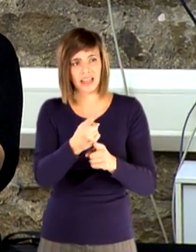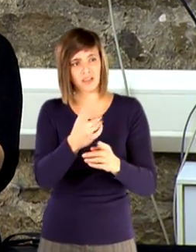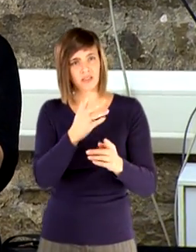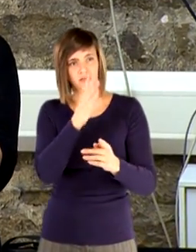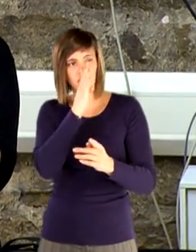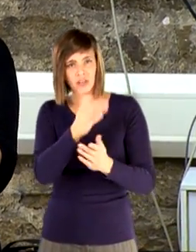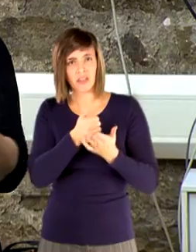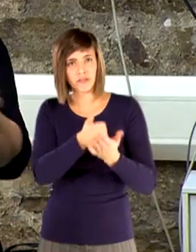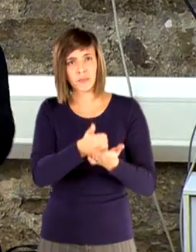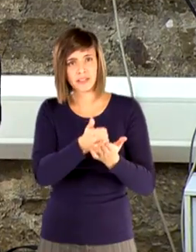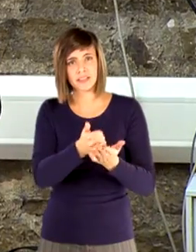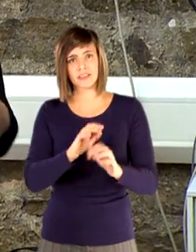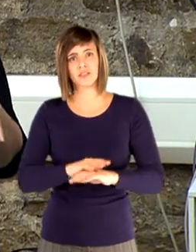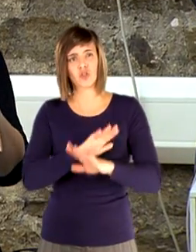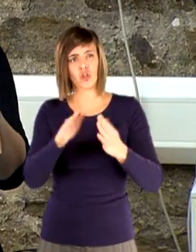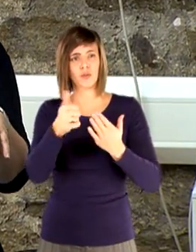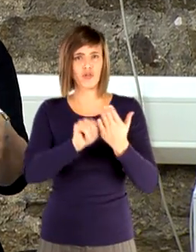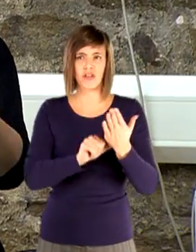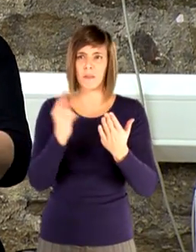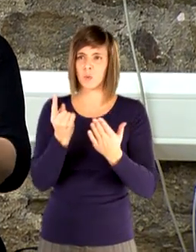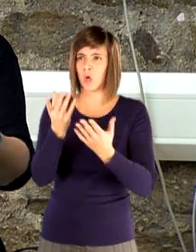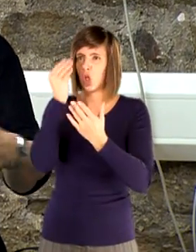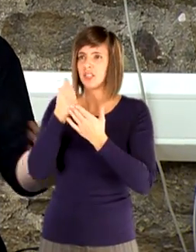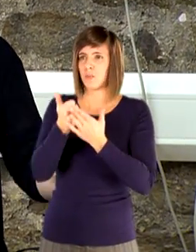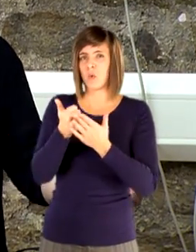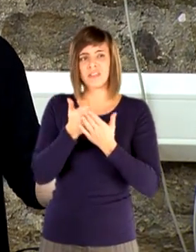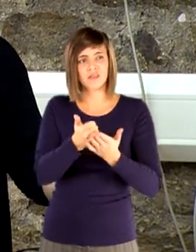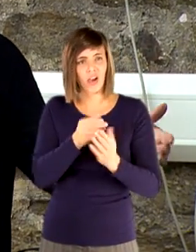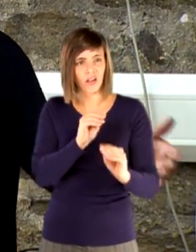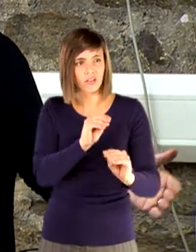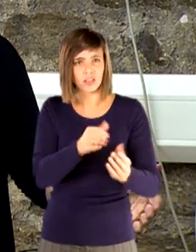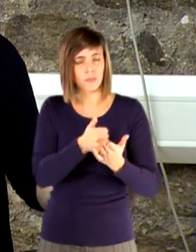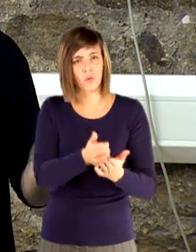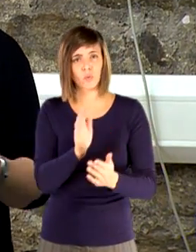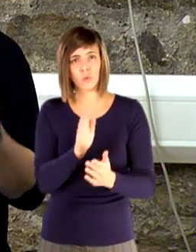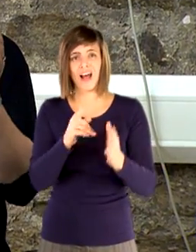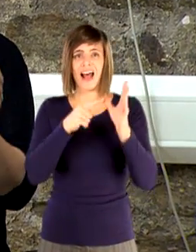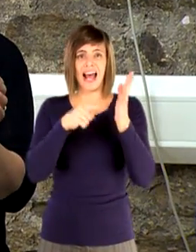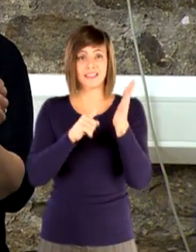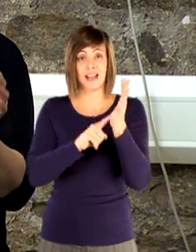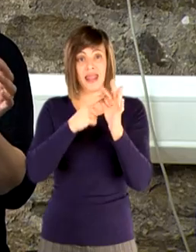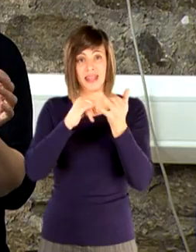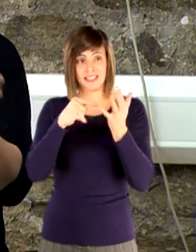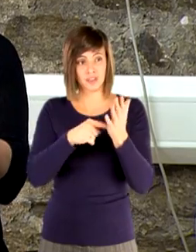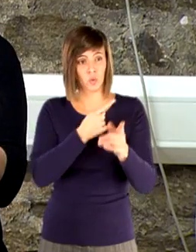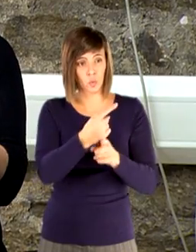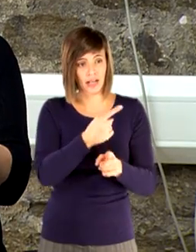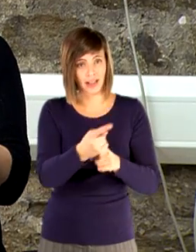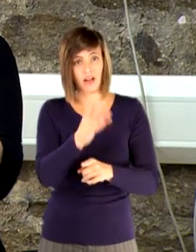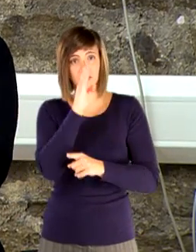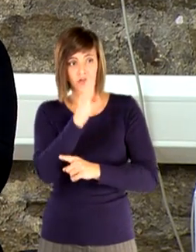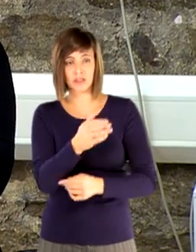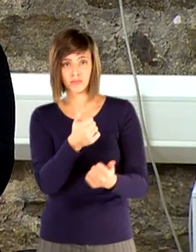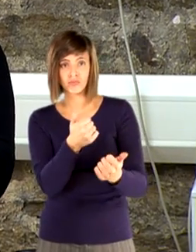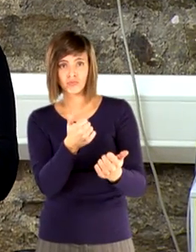to be direct. In other words, it's not just a programme that will be delivered by a learning support assistant or whatever. So at least is good, weekly is